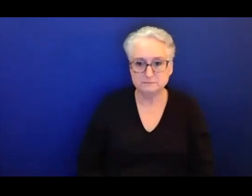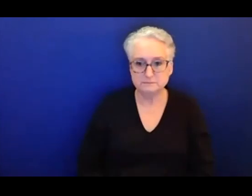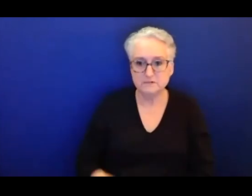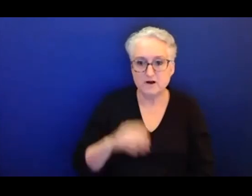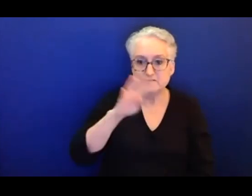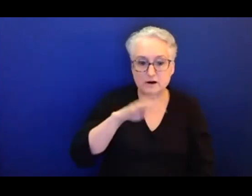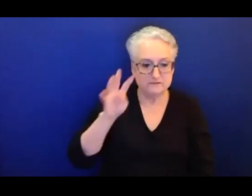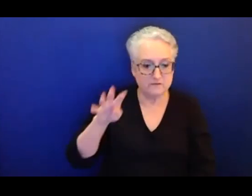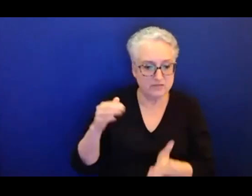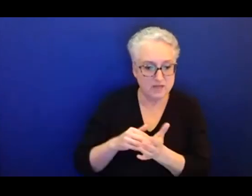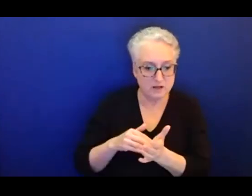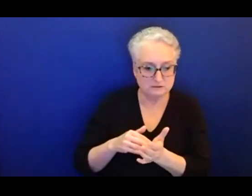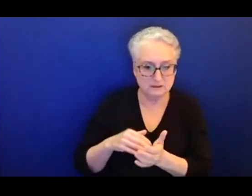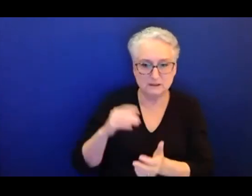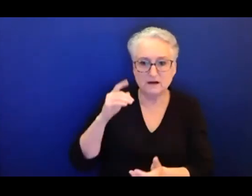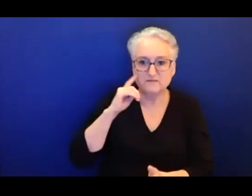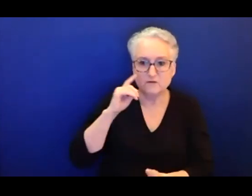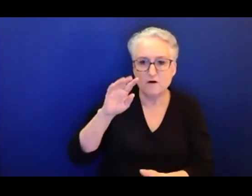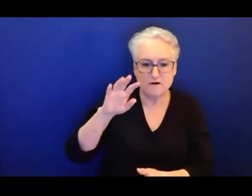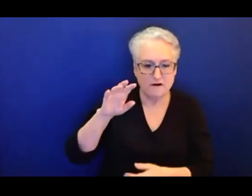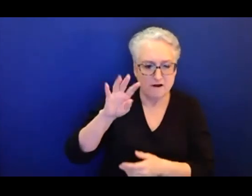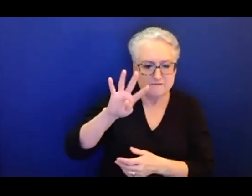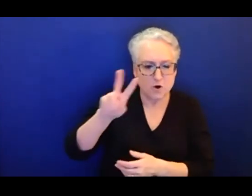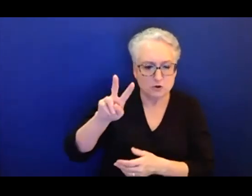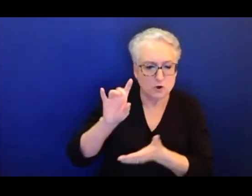with foreclosure prevention.